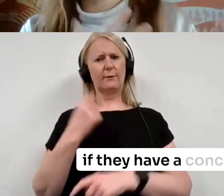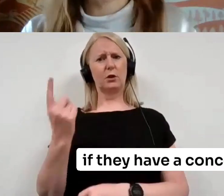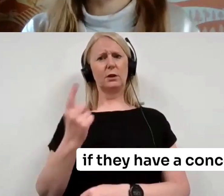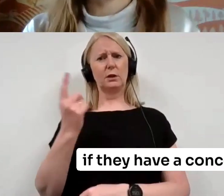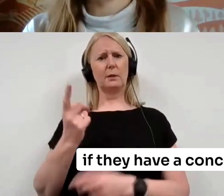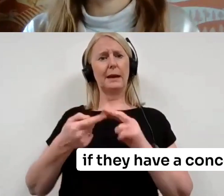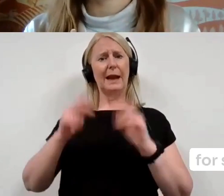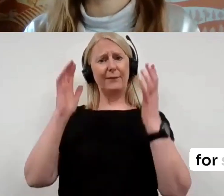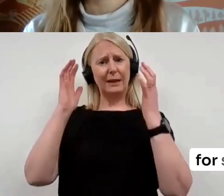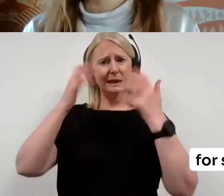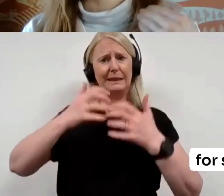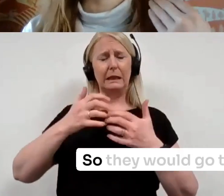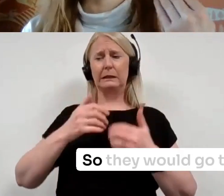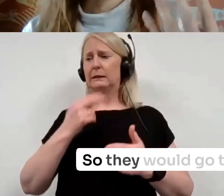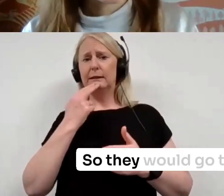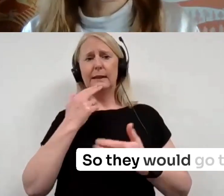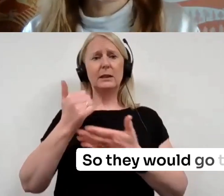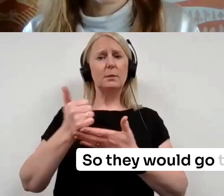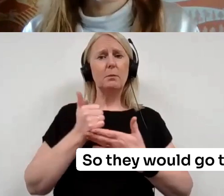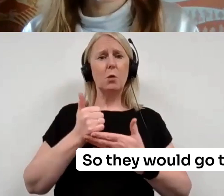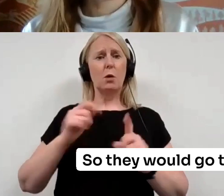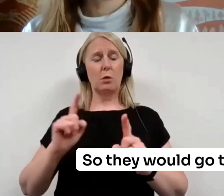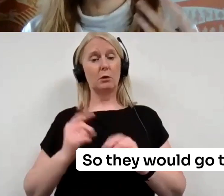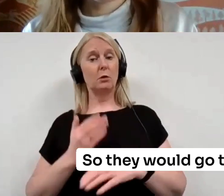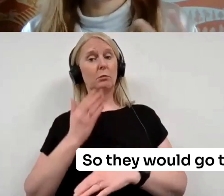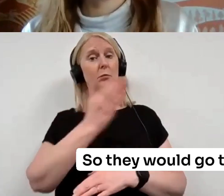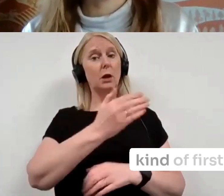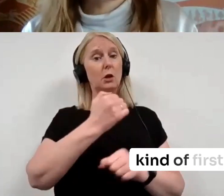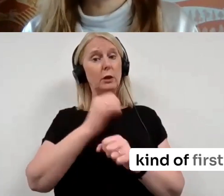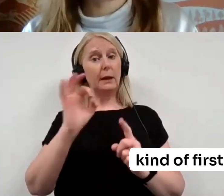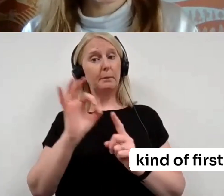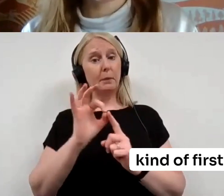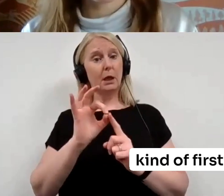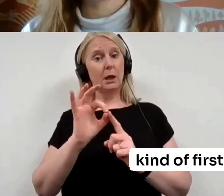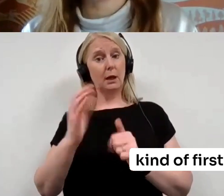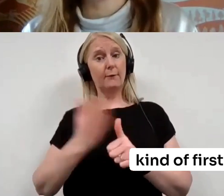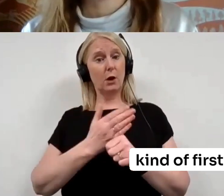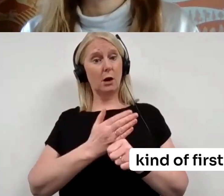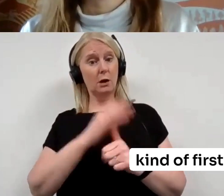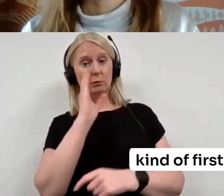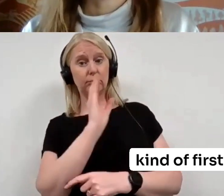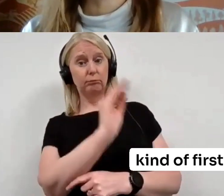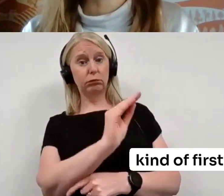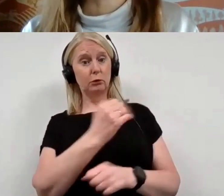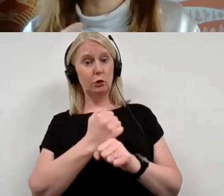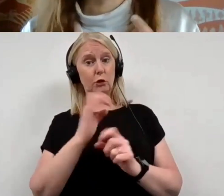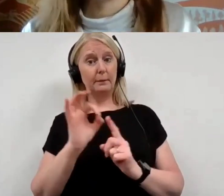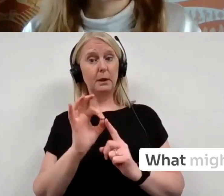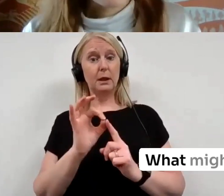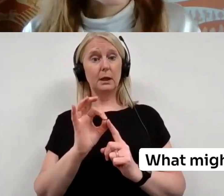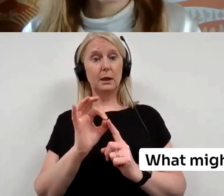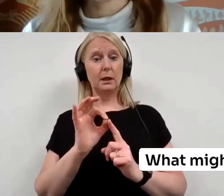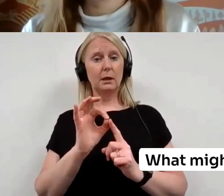have a concern and they're looking for support. So they would go to their GP, I imagine, to kind of first raise a concern.